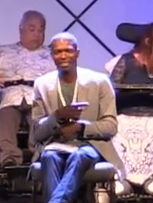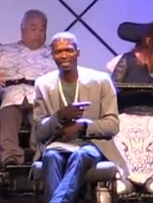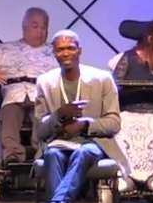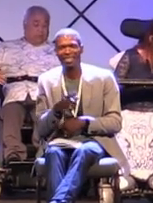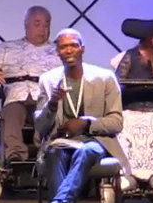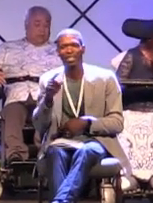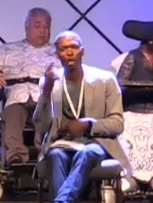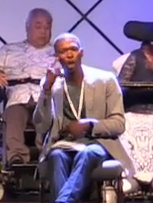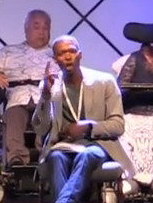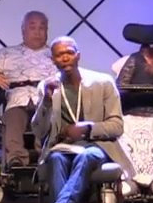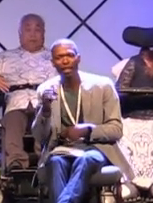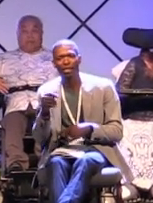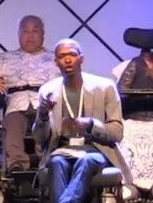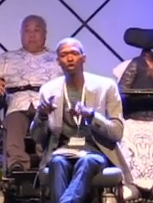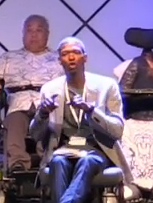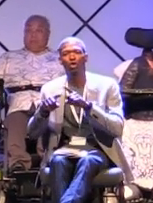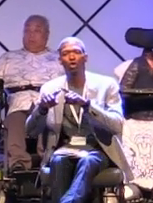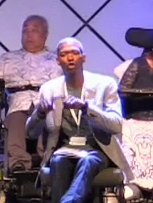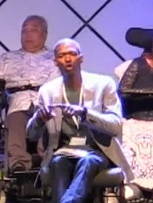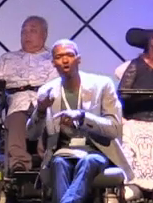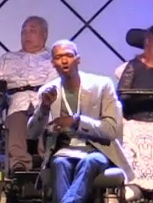to lean.